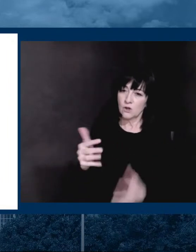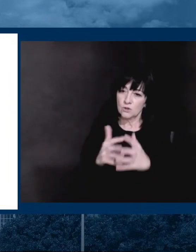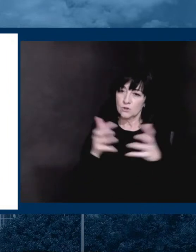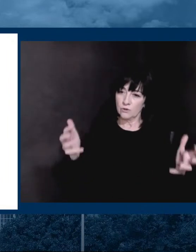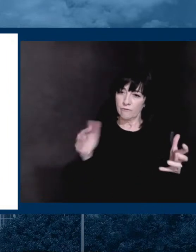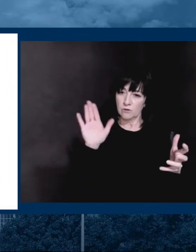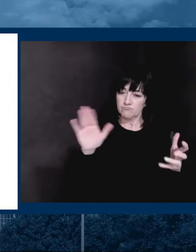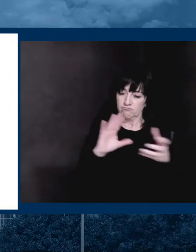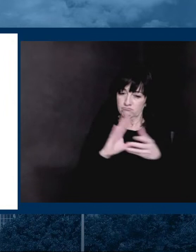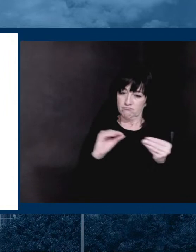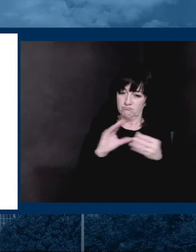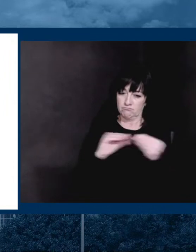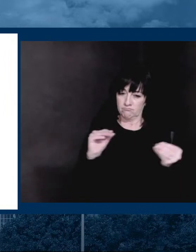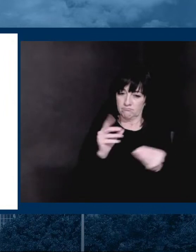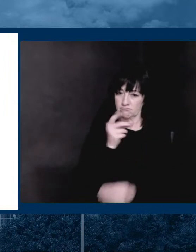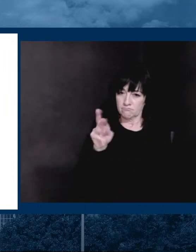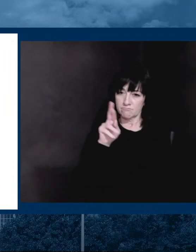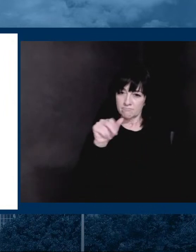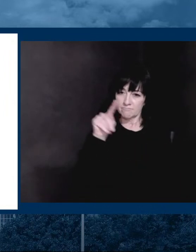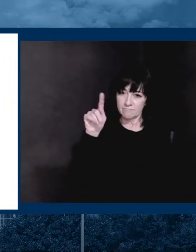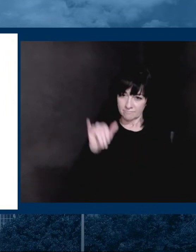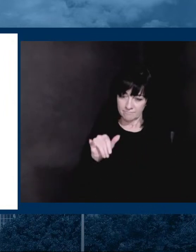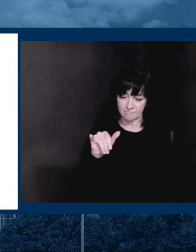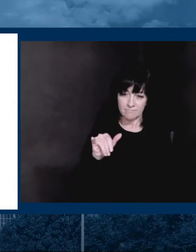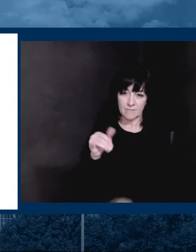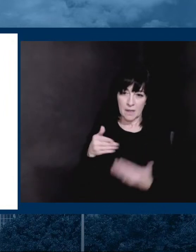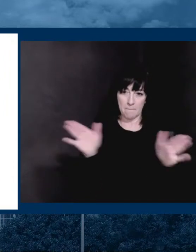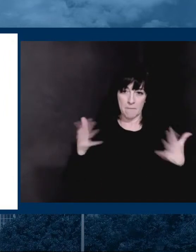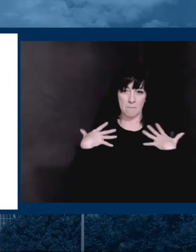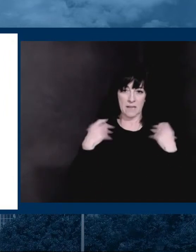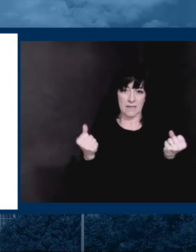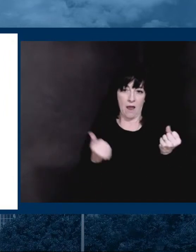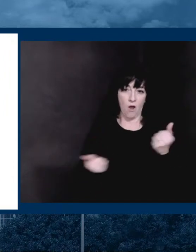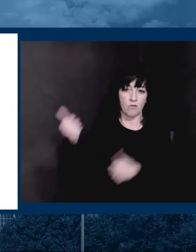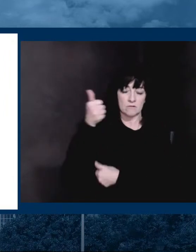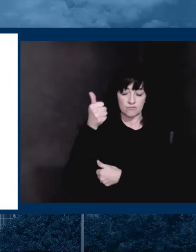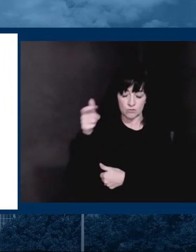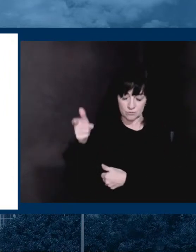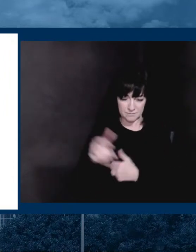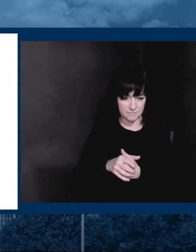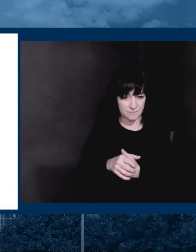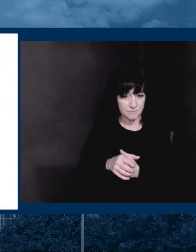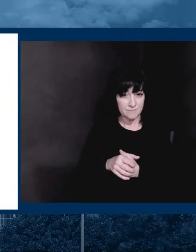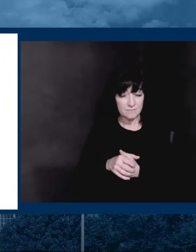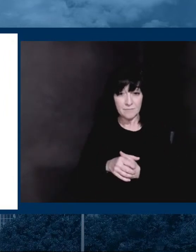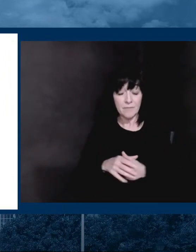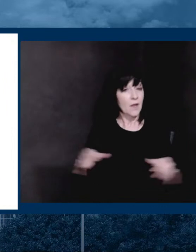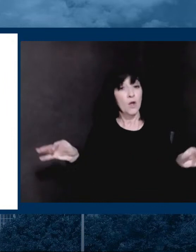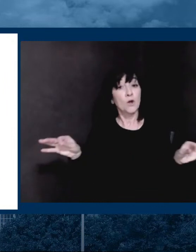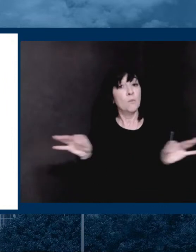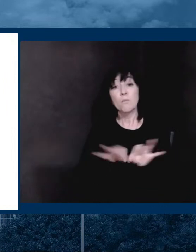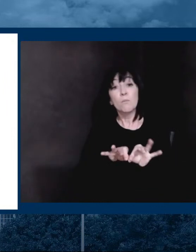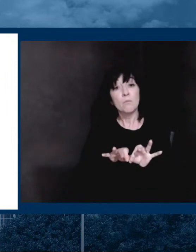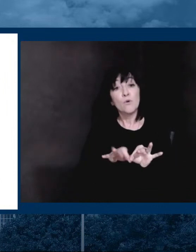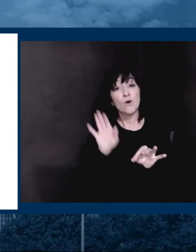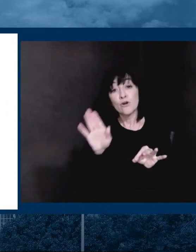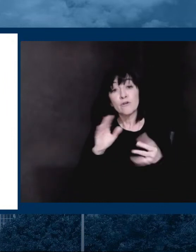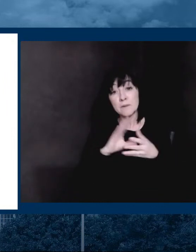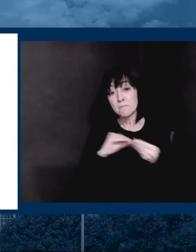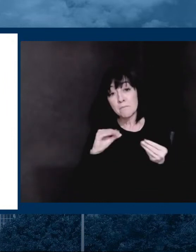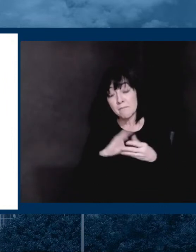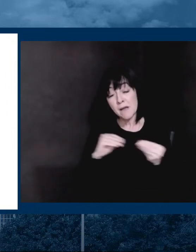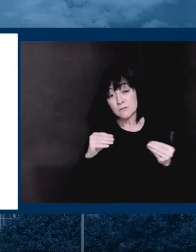important information. Obviously, one of the most important things, if not the most important thing,